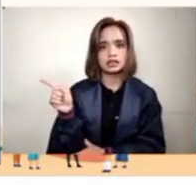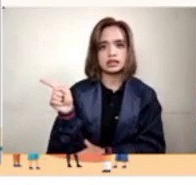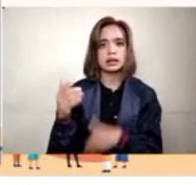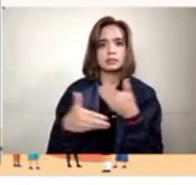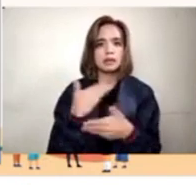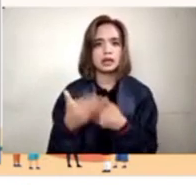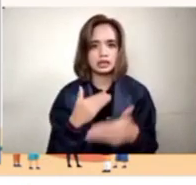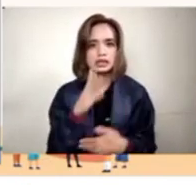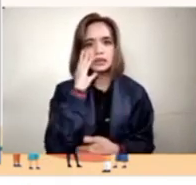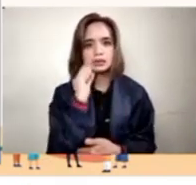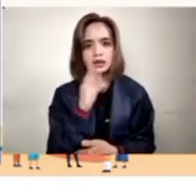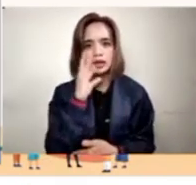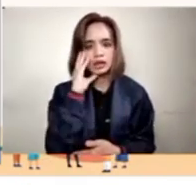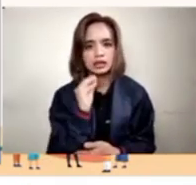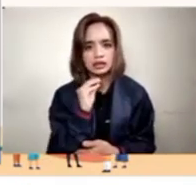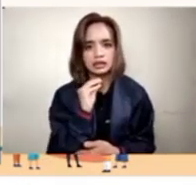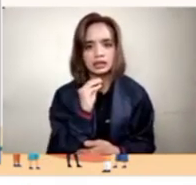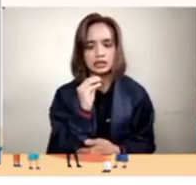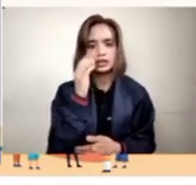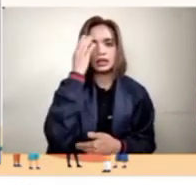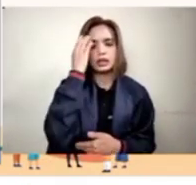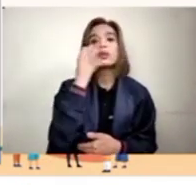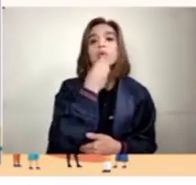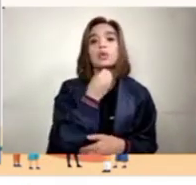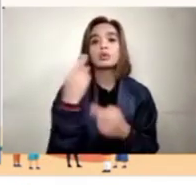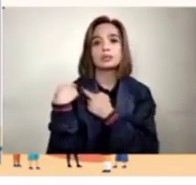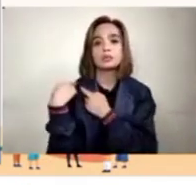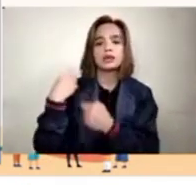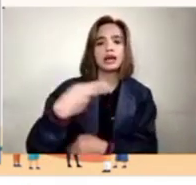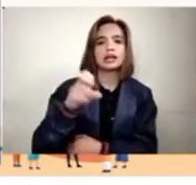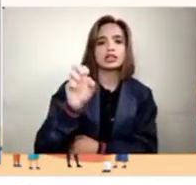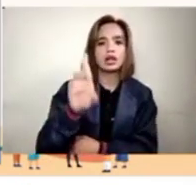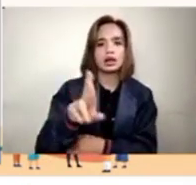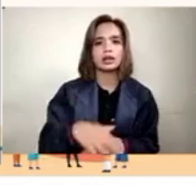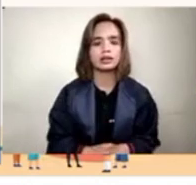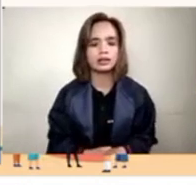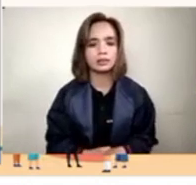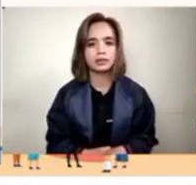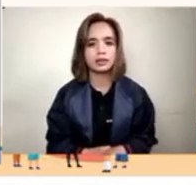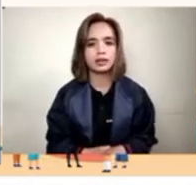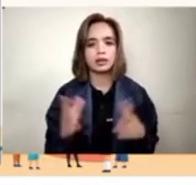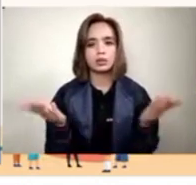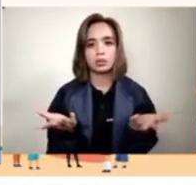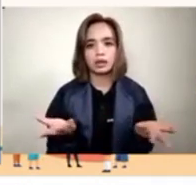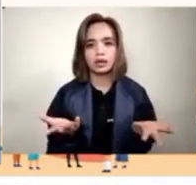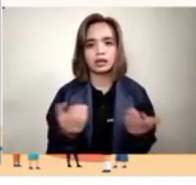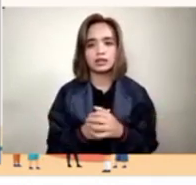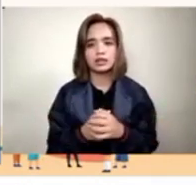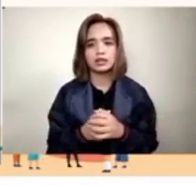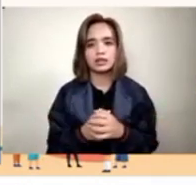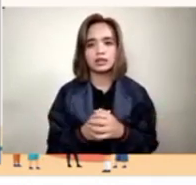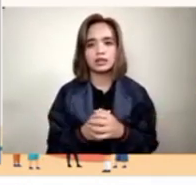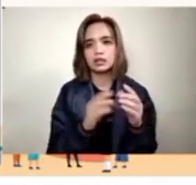the selection process to be conducted by the Human Resource Merit Promotion and Selection